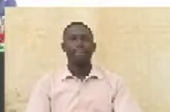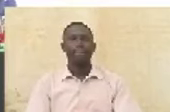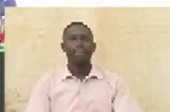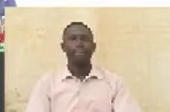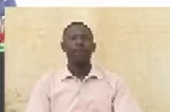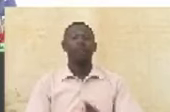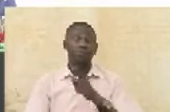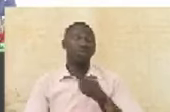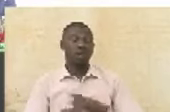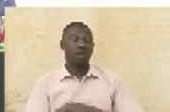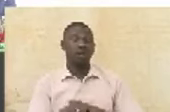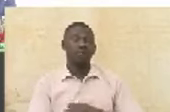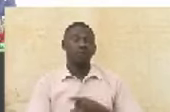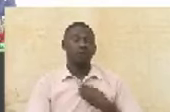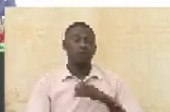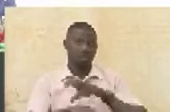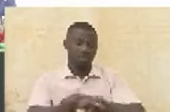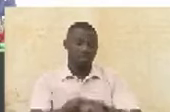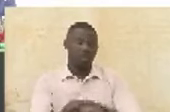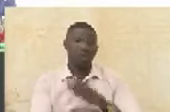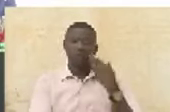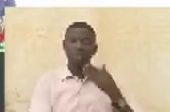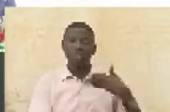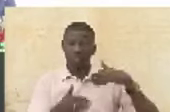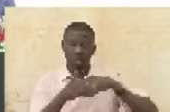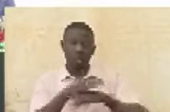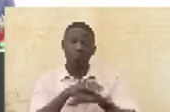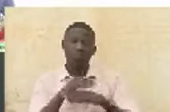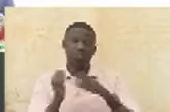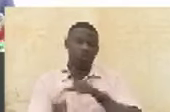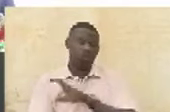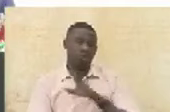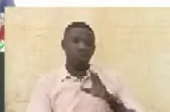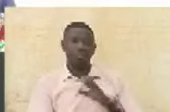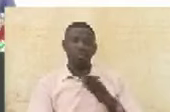This was the time I was captured when they came into the compound.